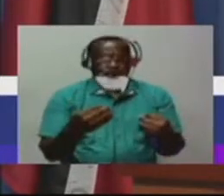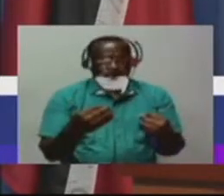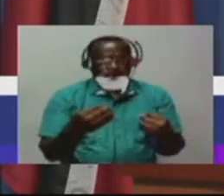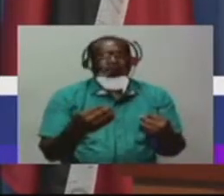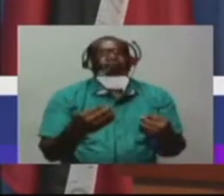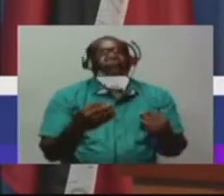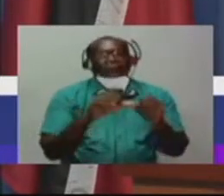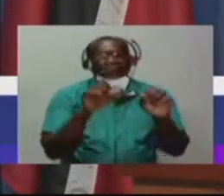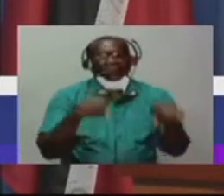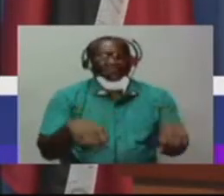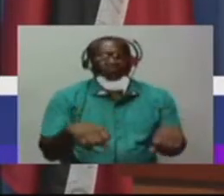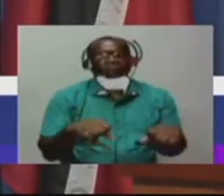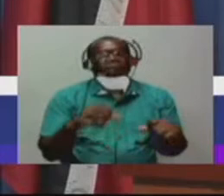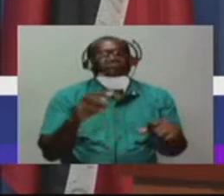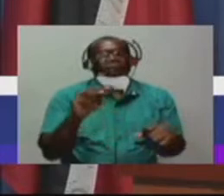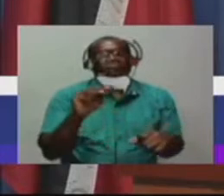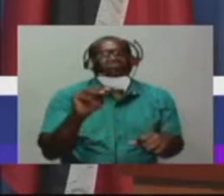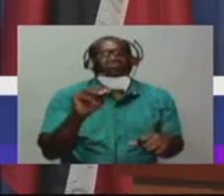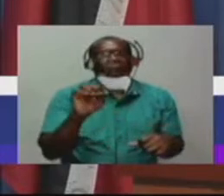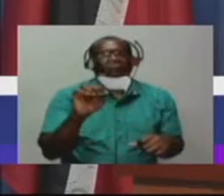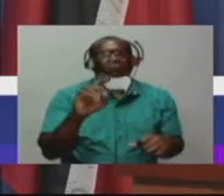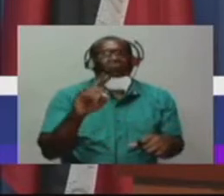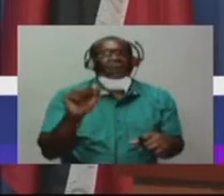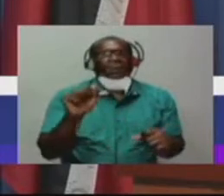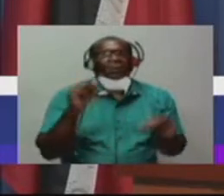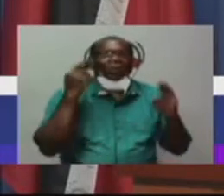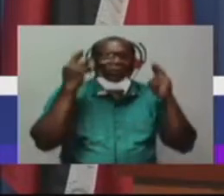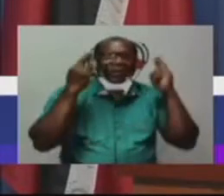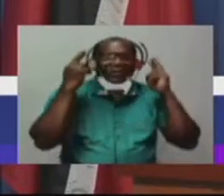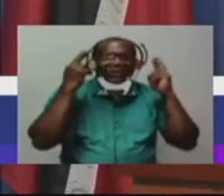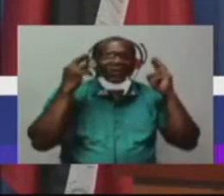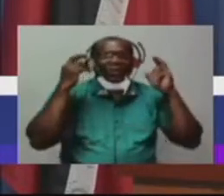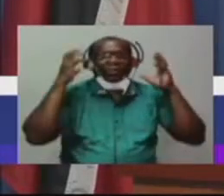media, members of the listening and viewing public.